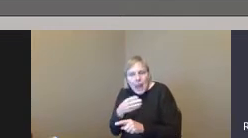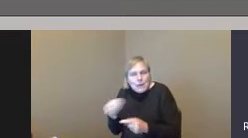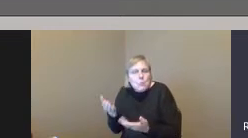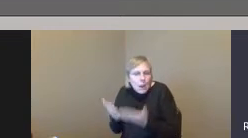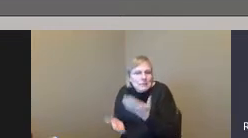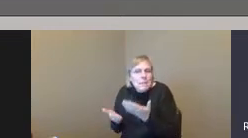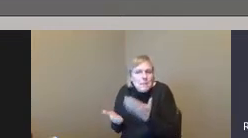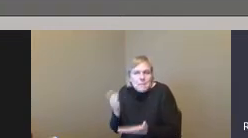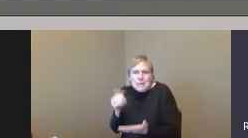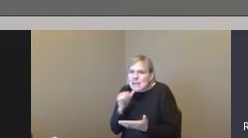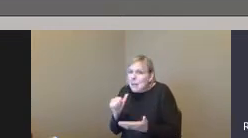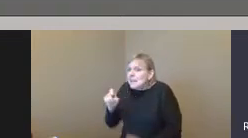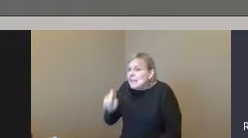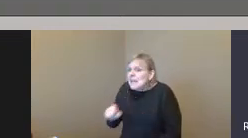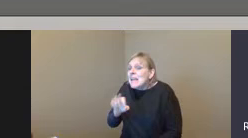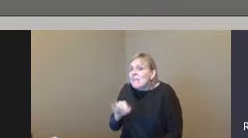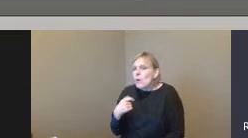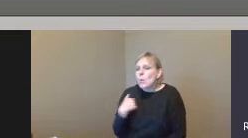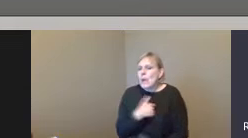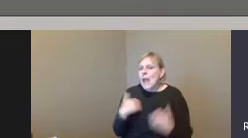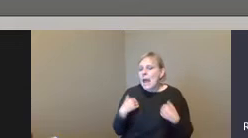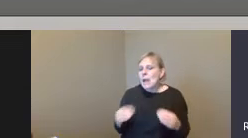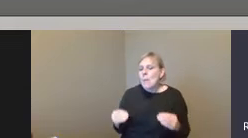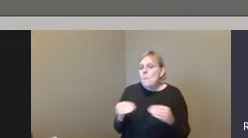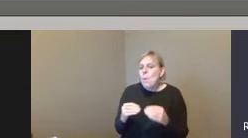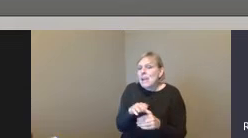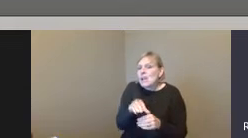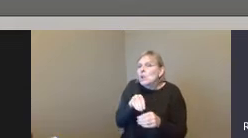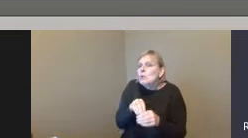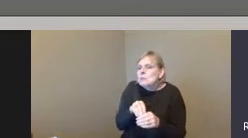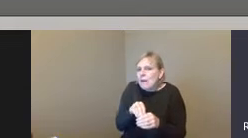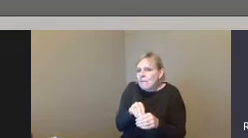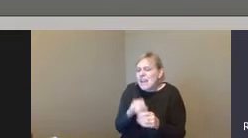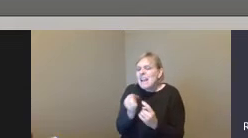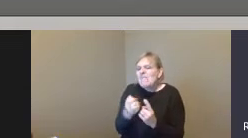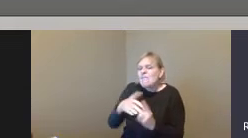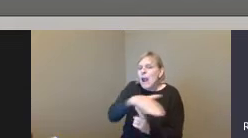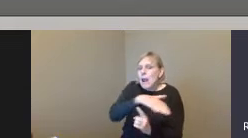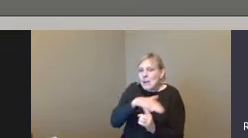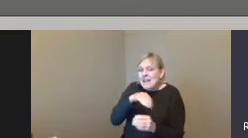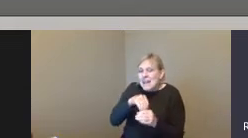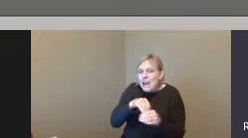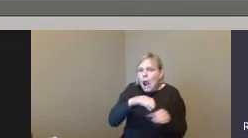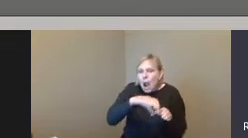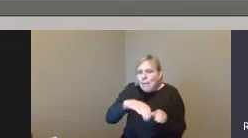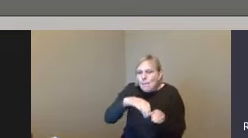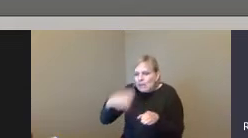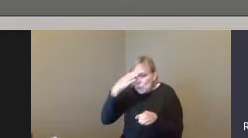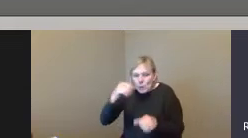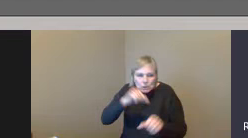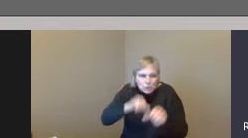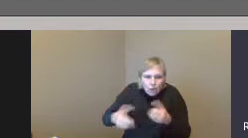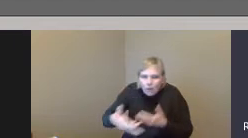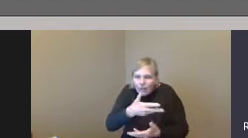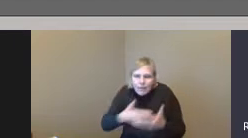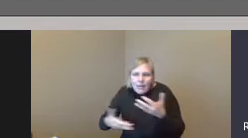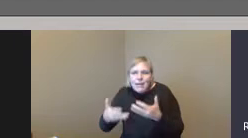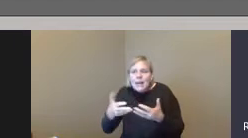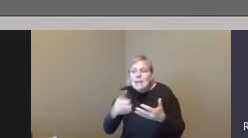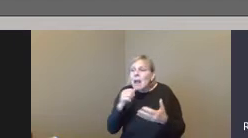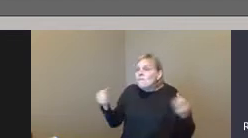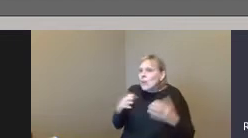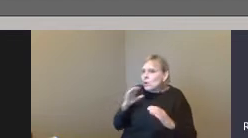perhaps maybe they wouldn't be needed if we had a more inclusive environment in our blocks and people knew each other and weren't afraid